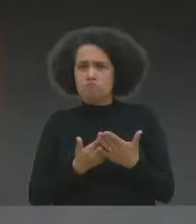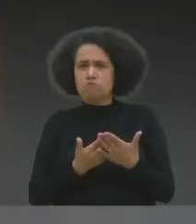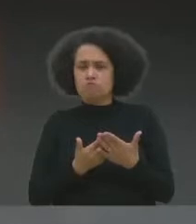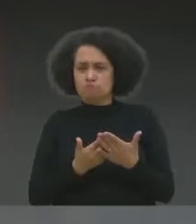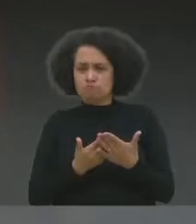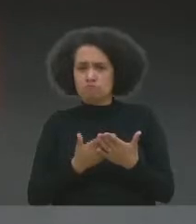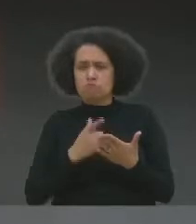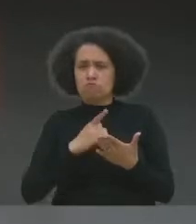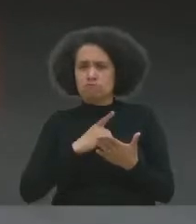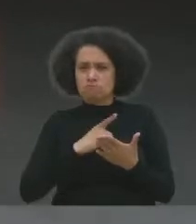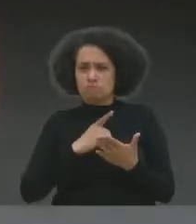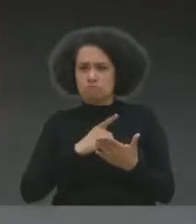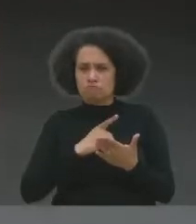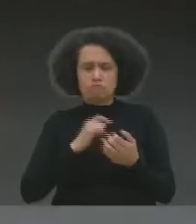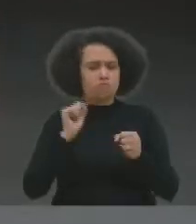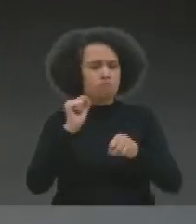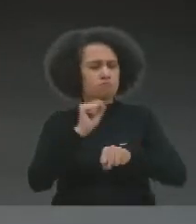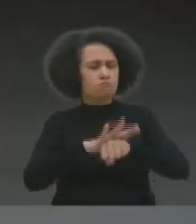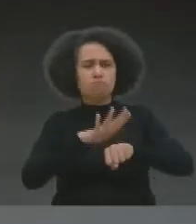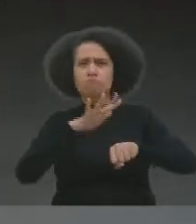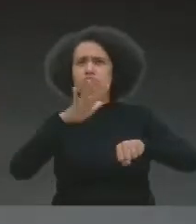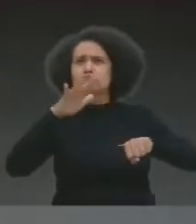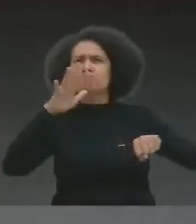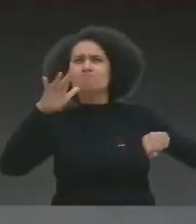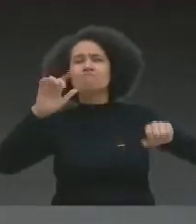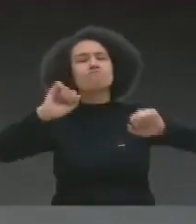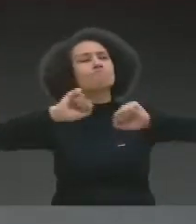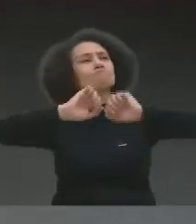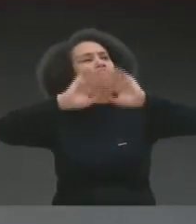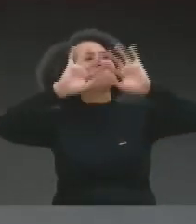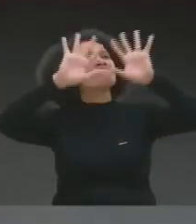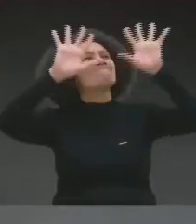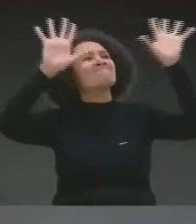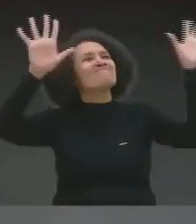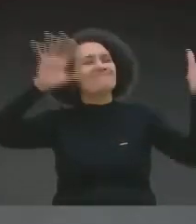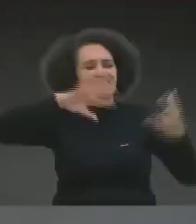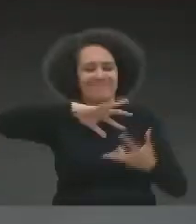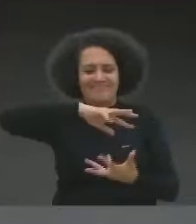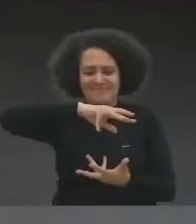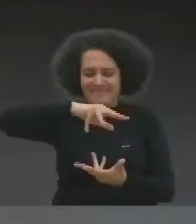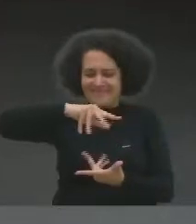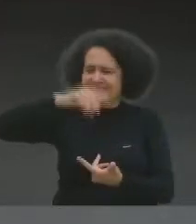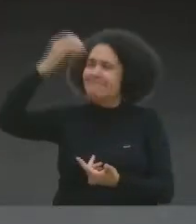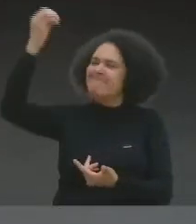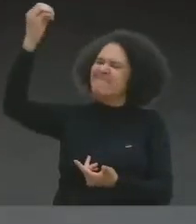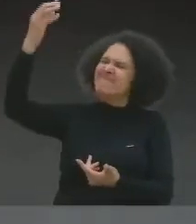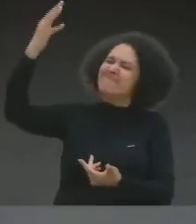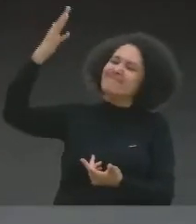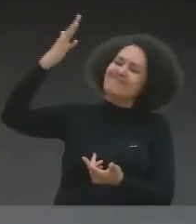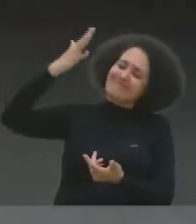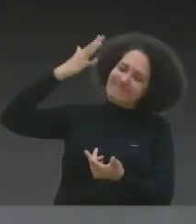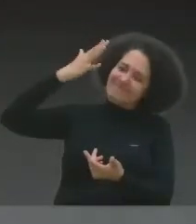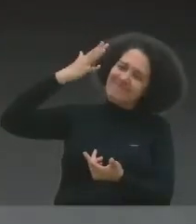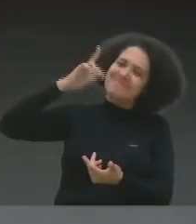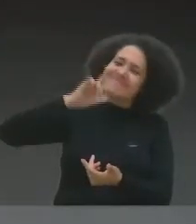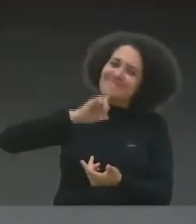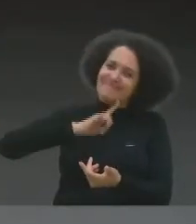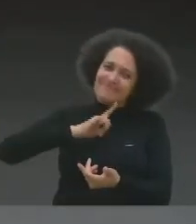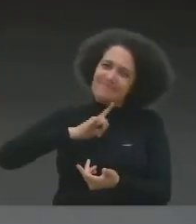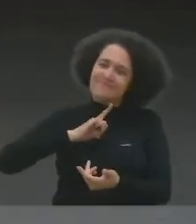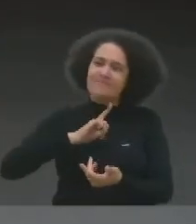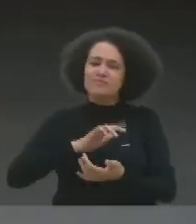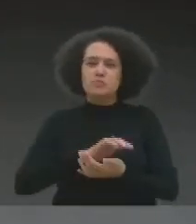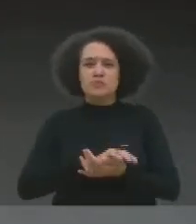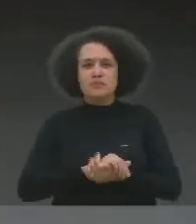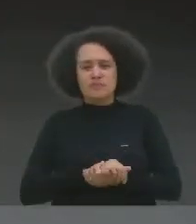of the universe. Eles brilharão como o esplendor do universo. And those who lead many others to justice or